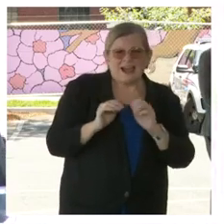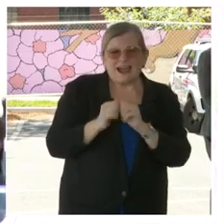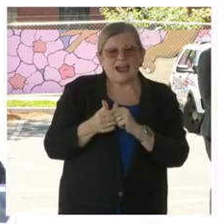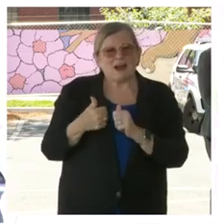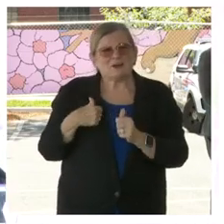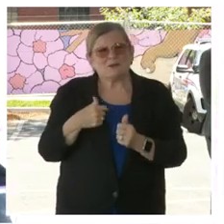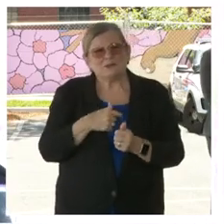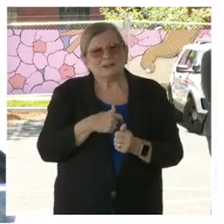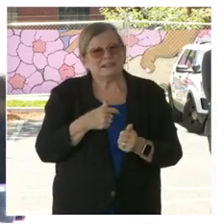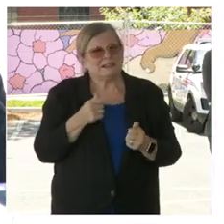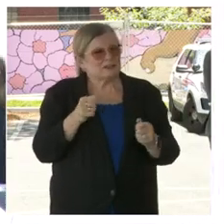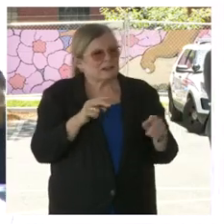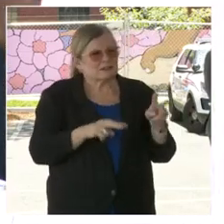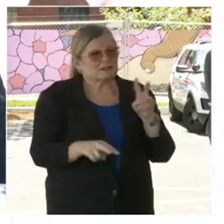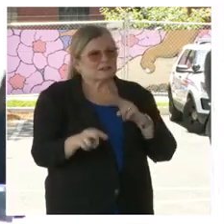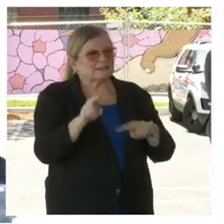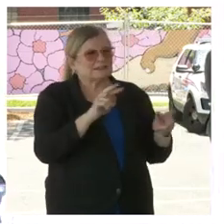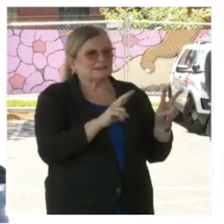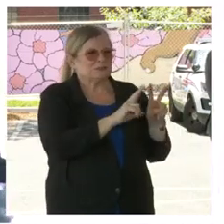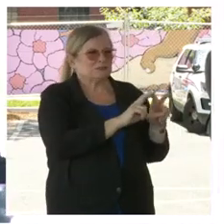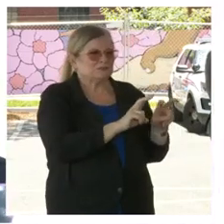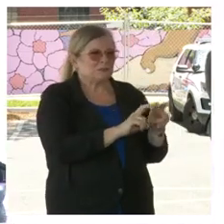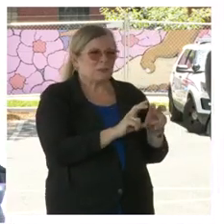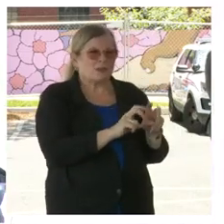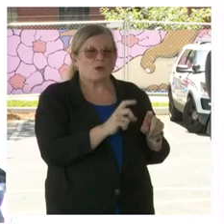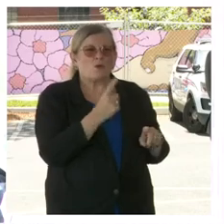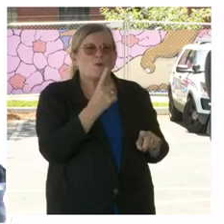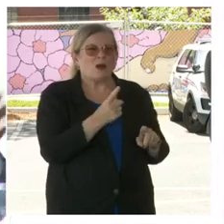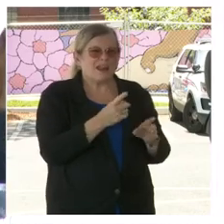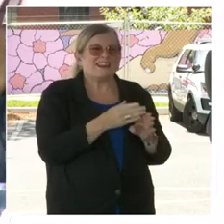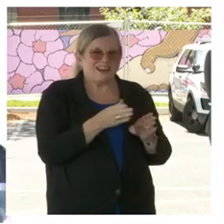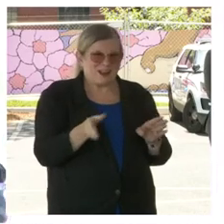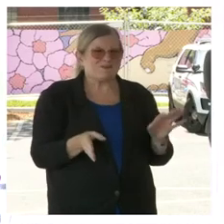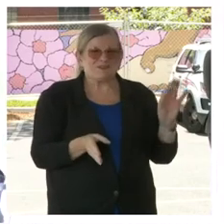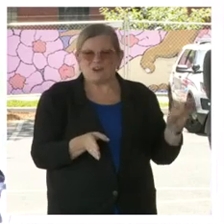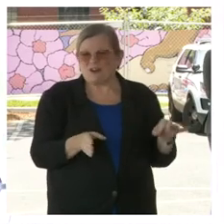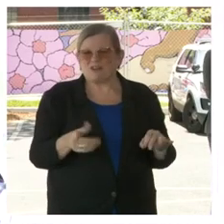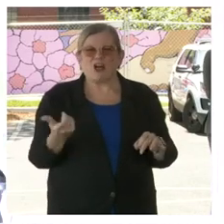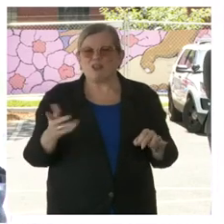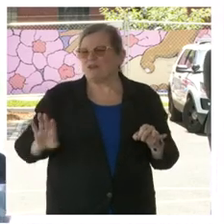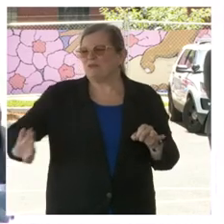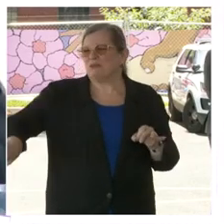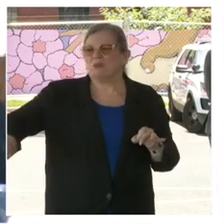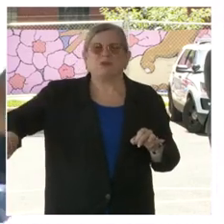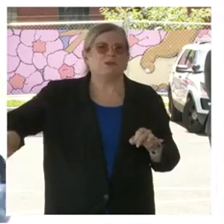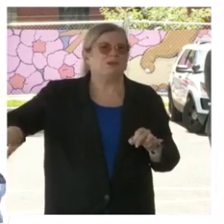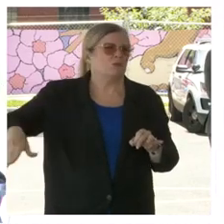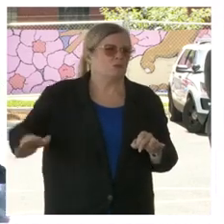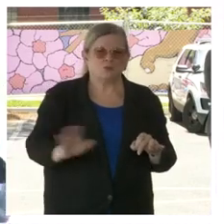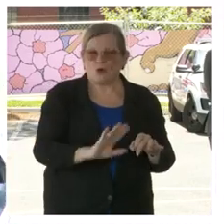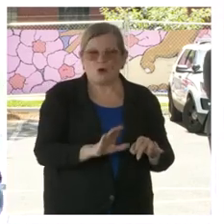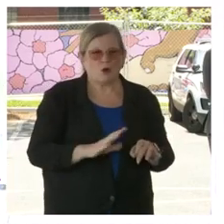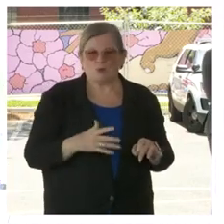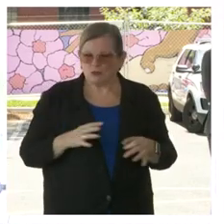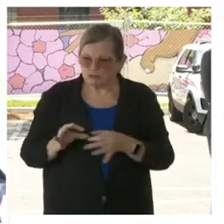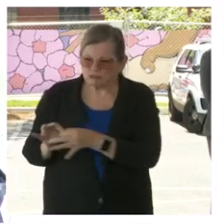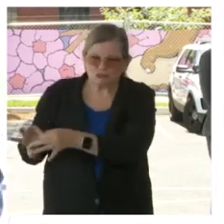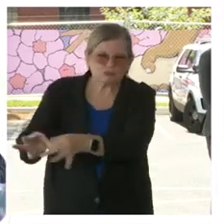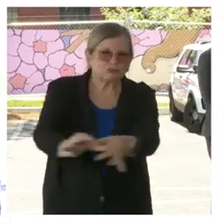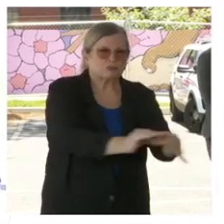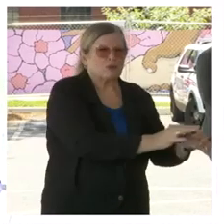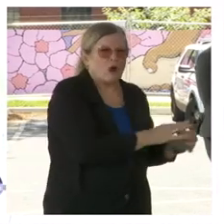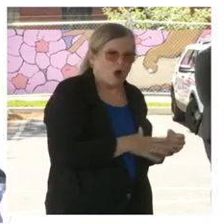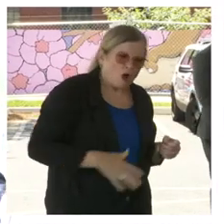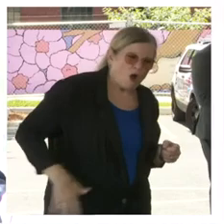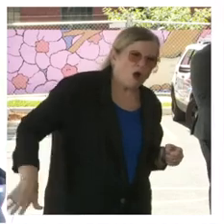in all neighborhoods, not just in the sort of, not where we think it should be in the center of the city, but in all neighborhoods, the highest quality,